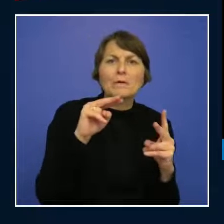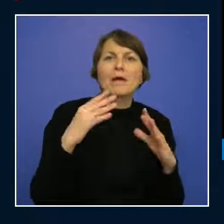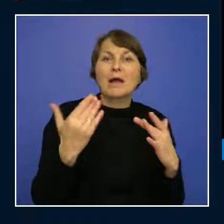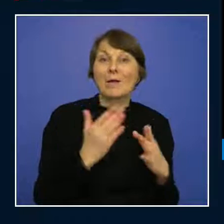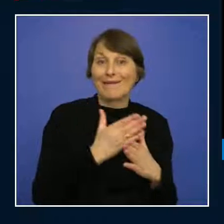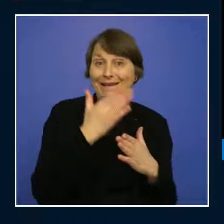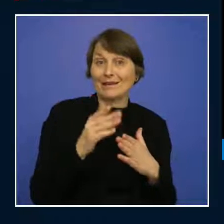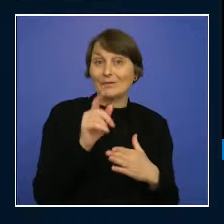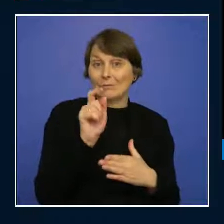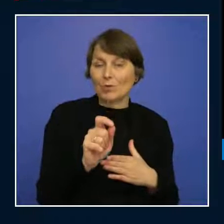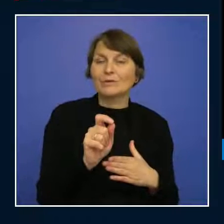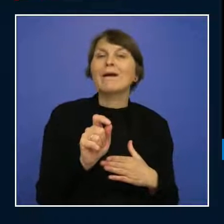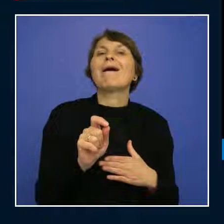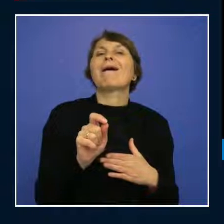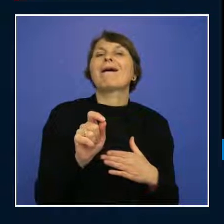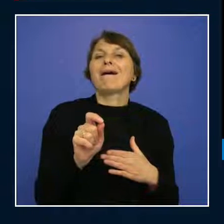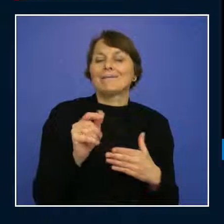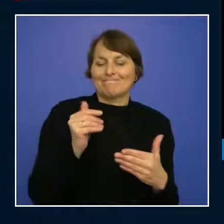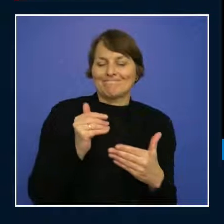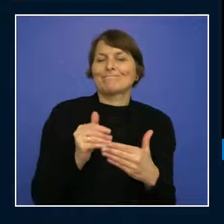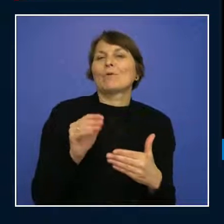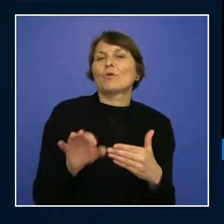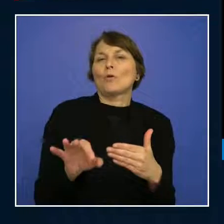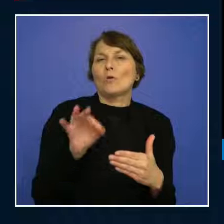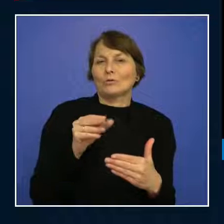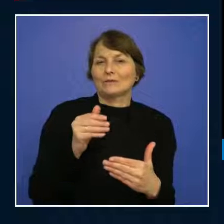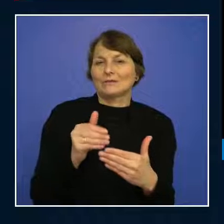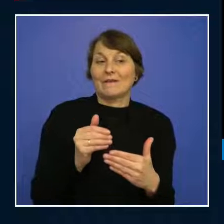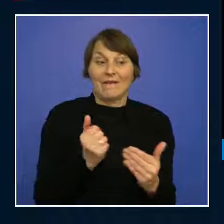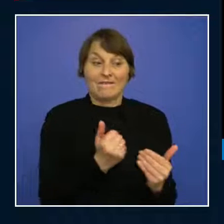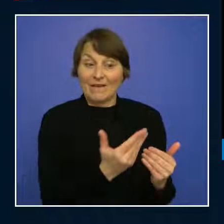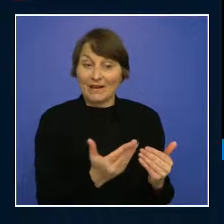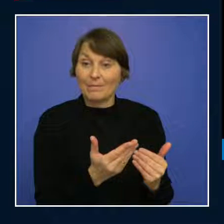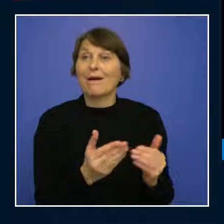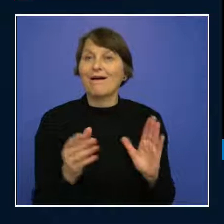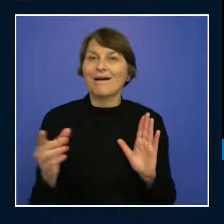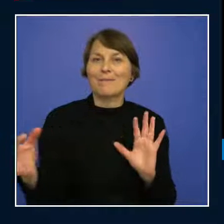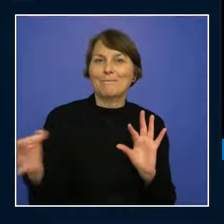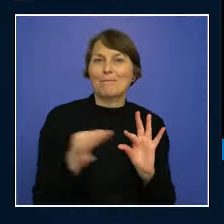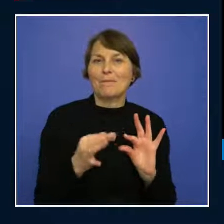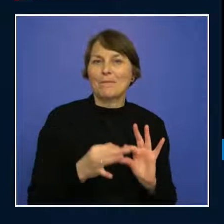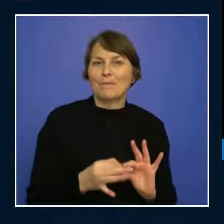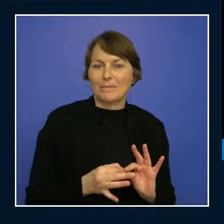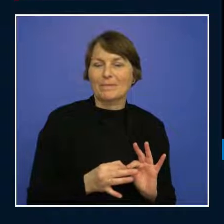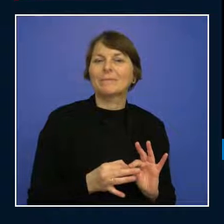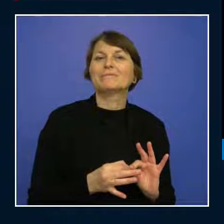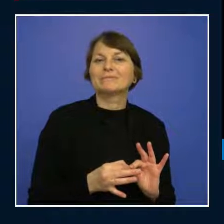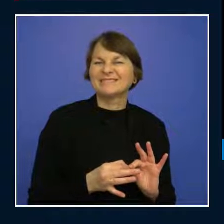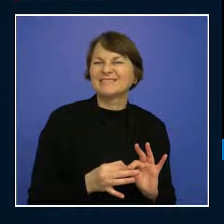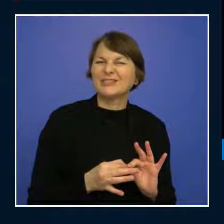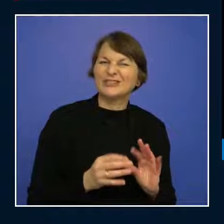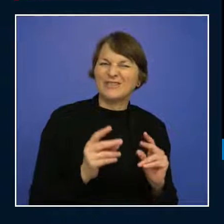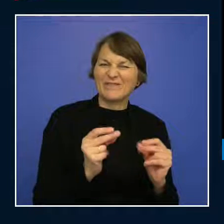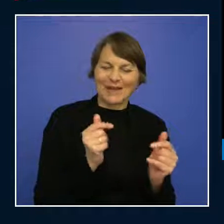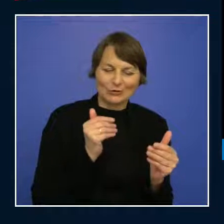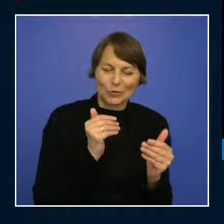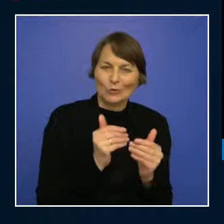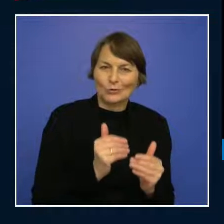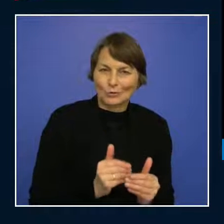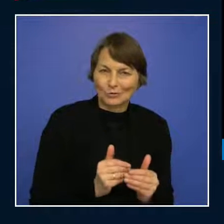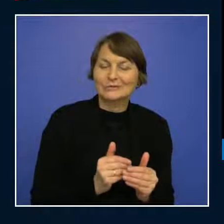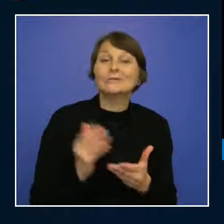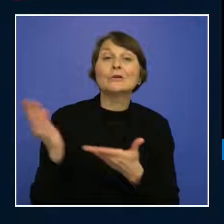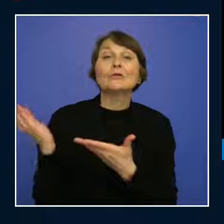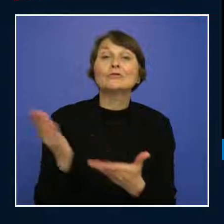then find the most available endpoint and send it to that pool for us, so servicing that request for the